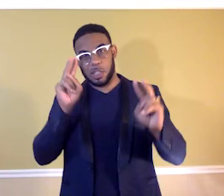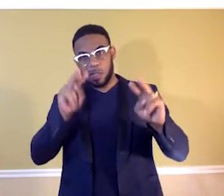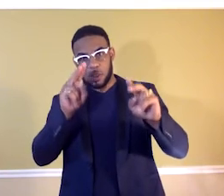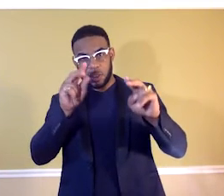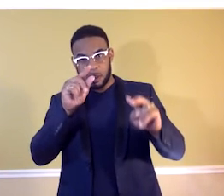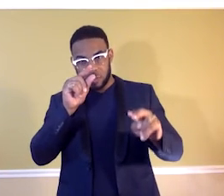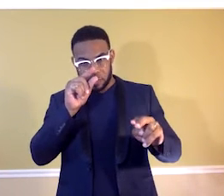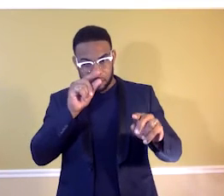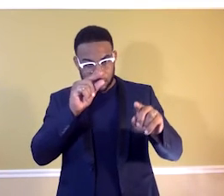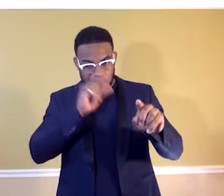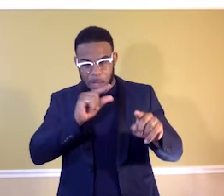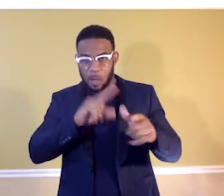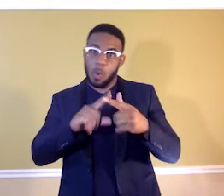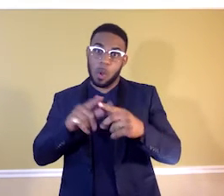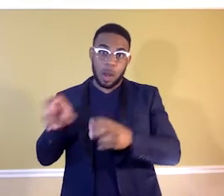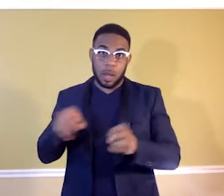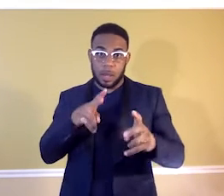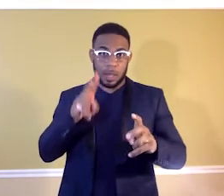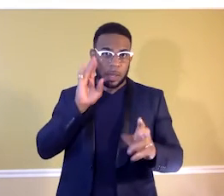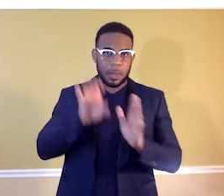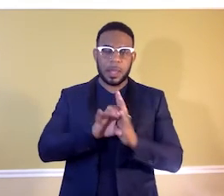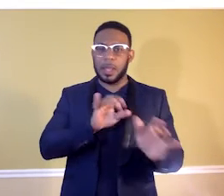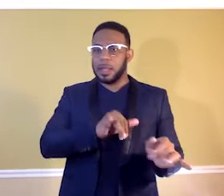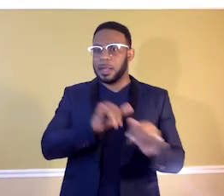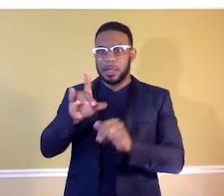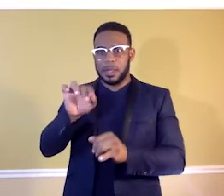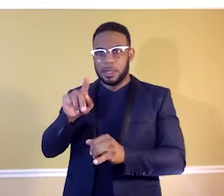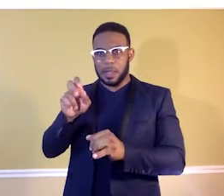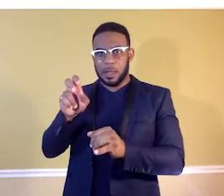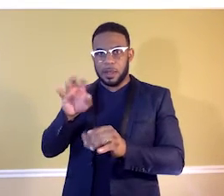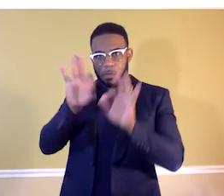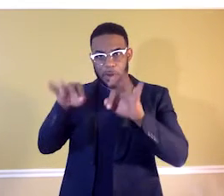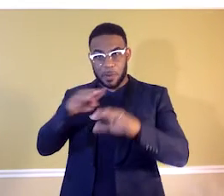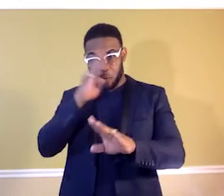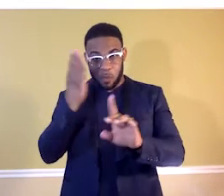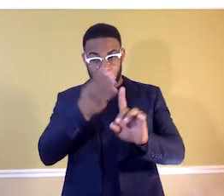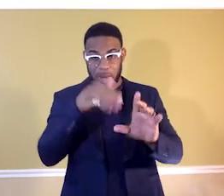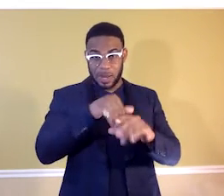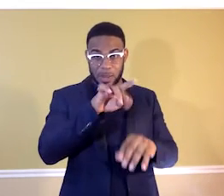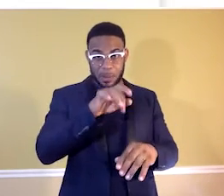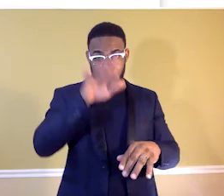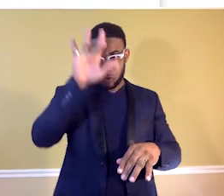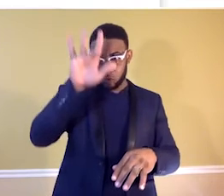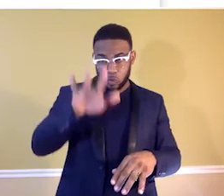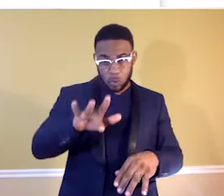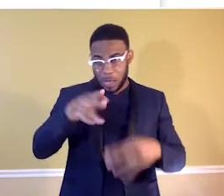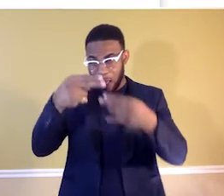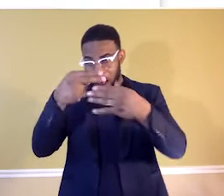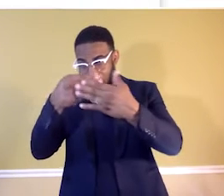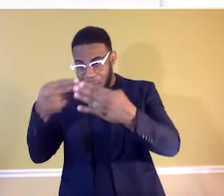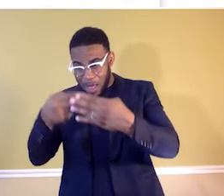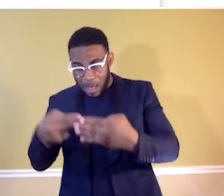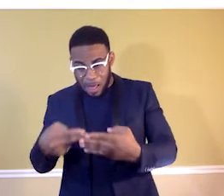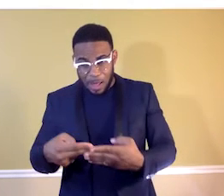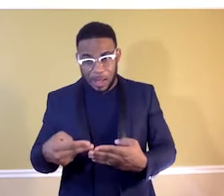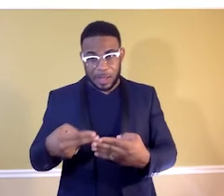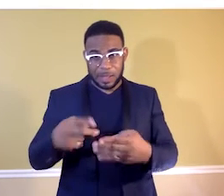then you have all these other things, like you can embed data frames directly into the blog. Scroll through it, highlight different